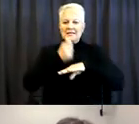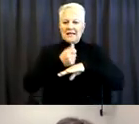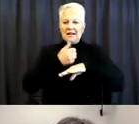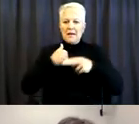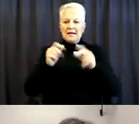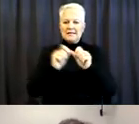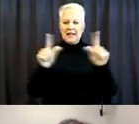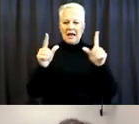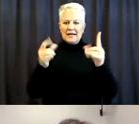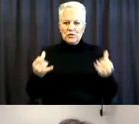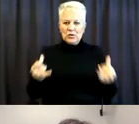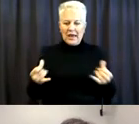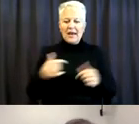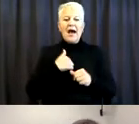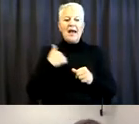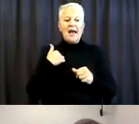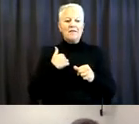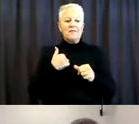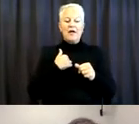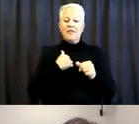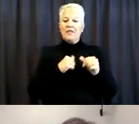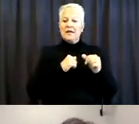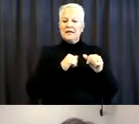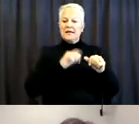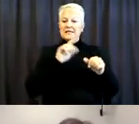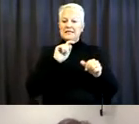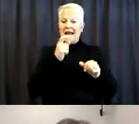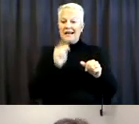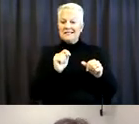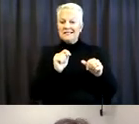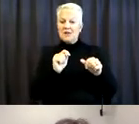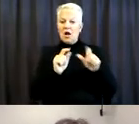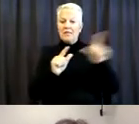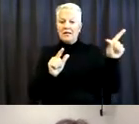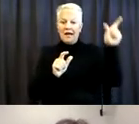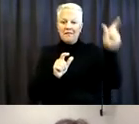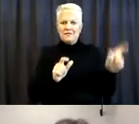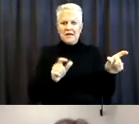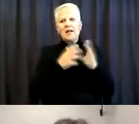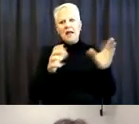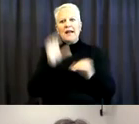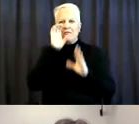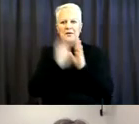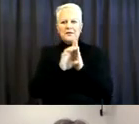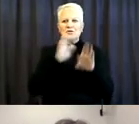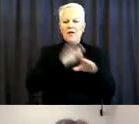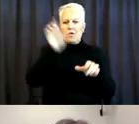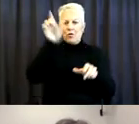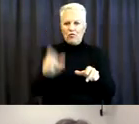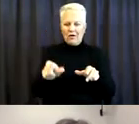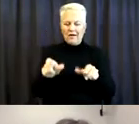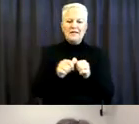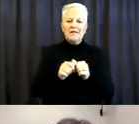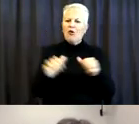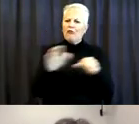slides today, I have the text on the left side and a lot of pictures on the right side, all that are fully